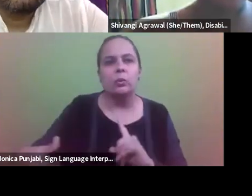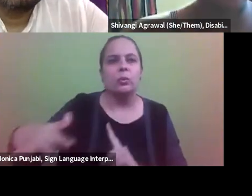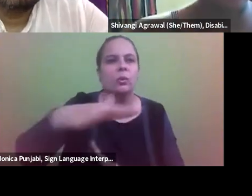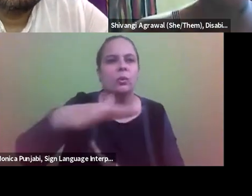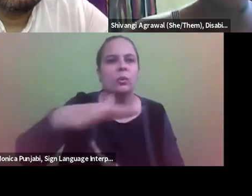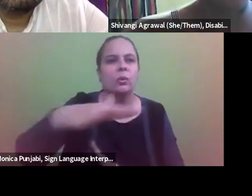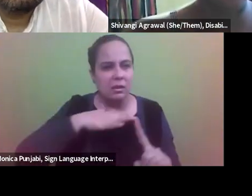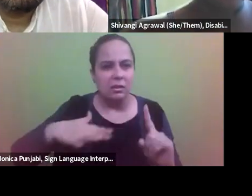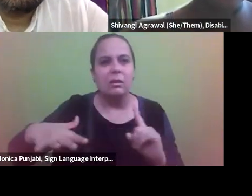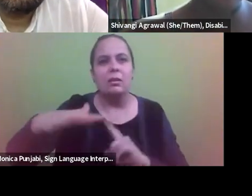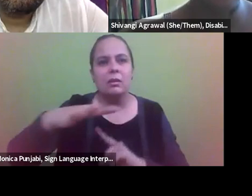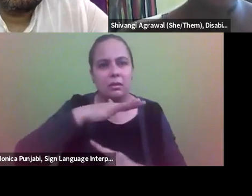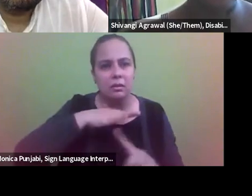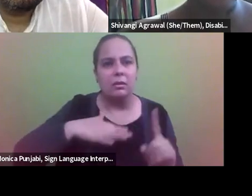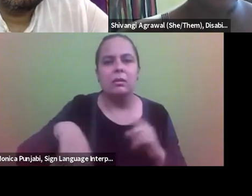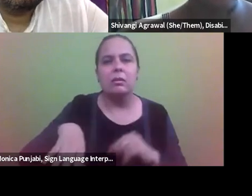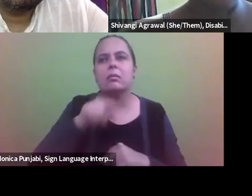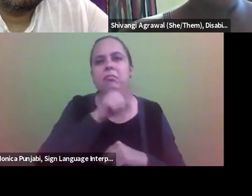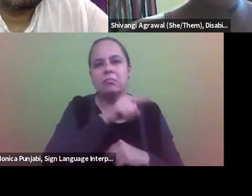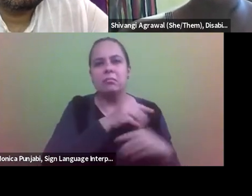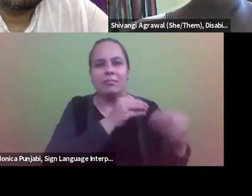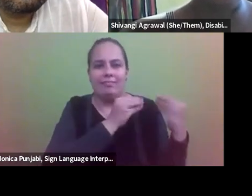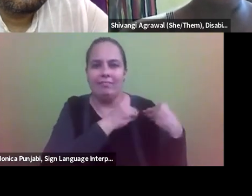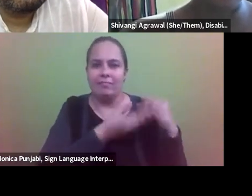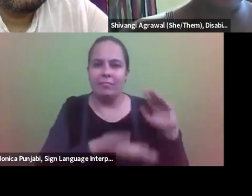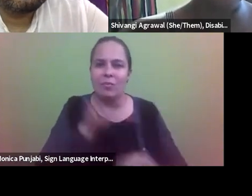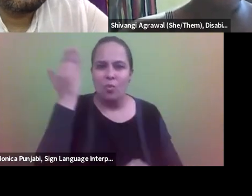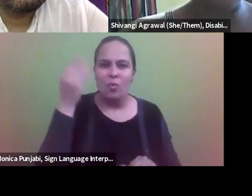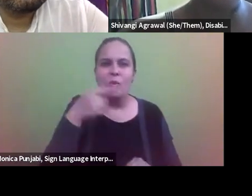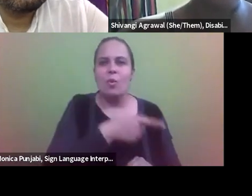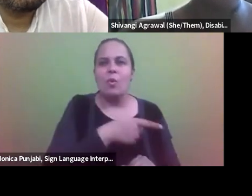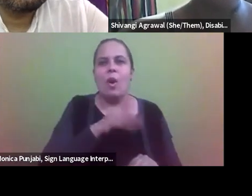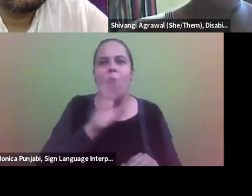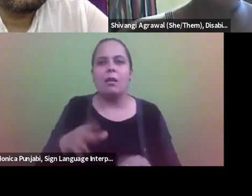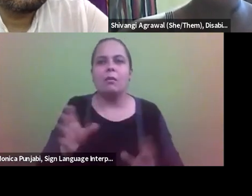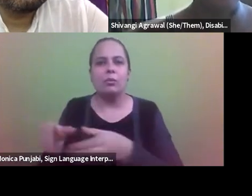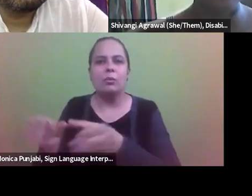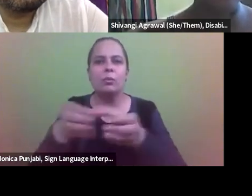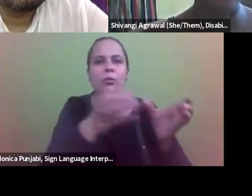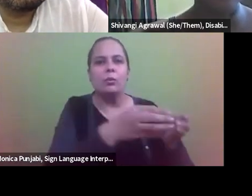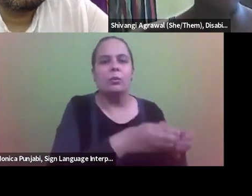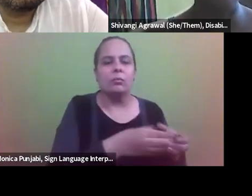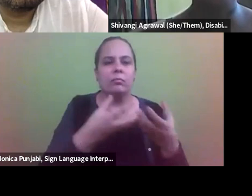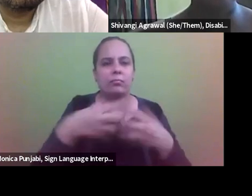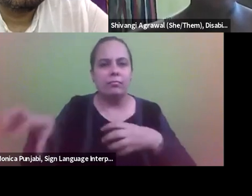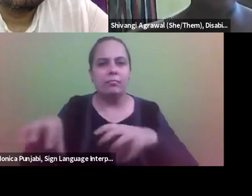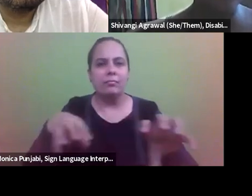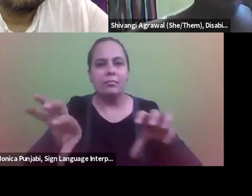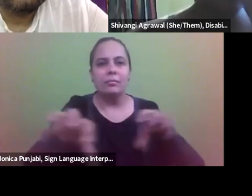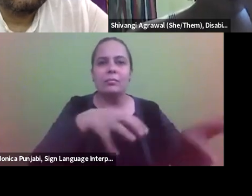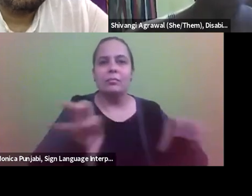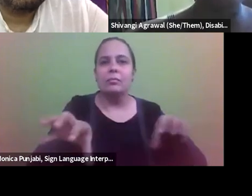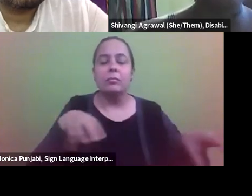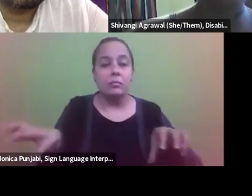in such a way that it separates all the categories that it can, especially distinguishing people with